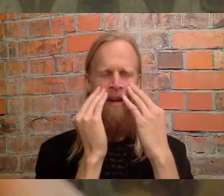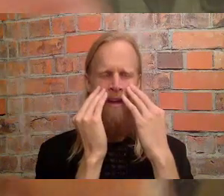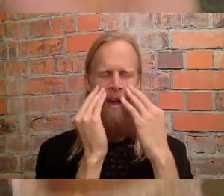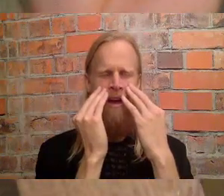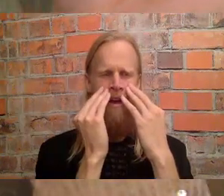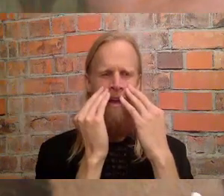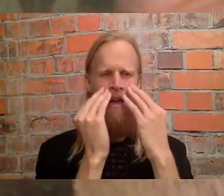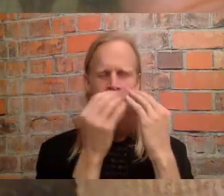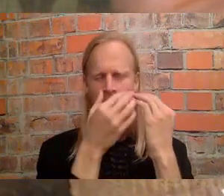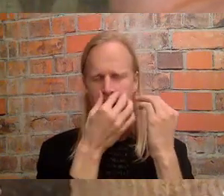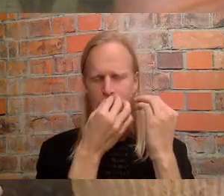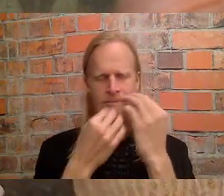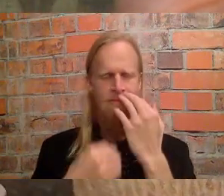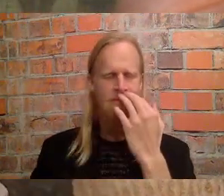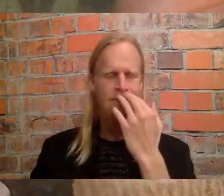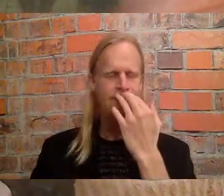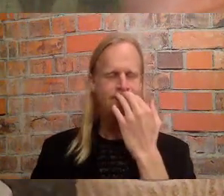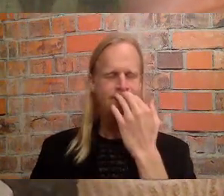under the nose.